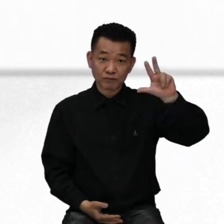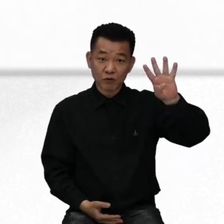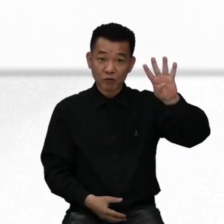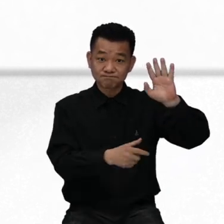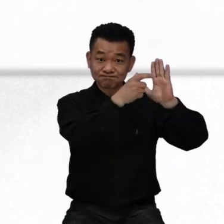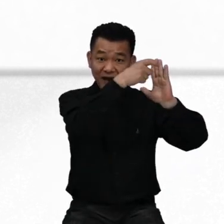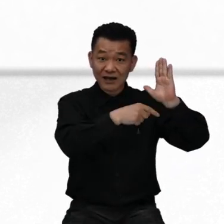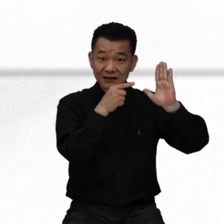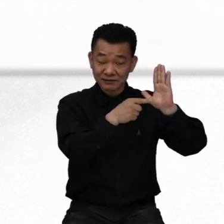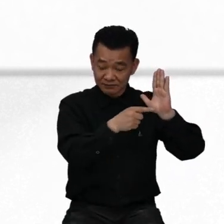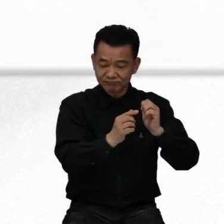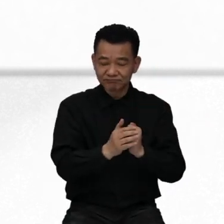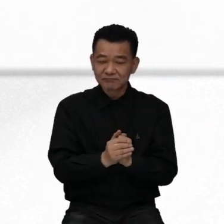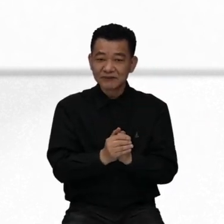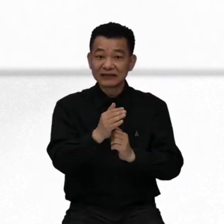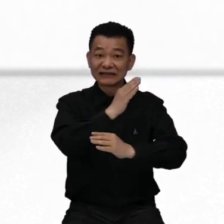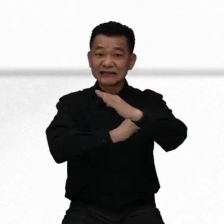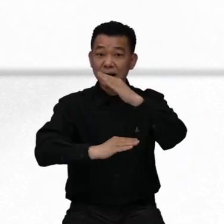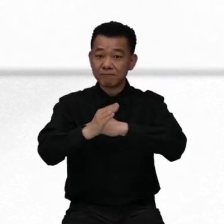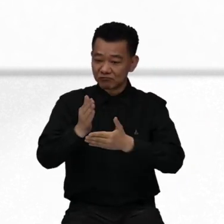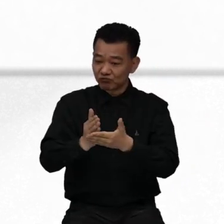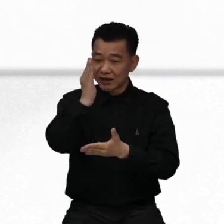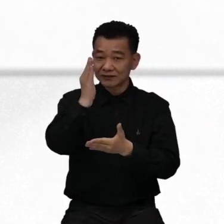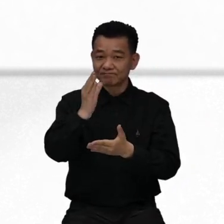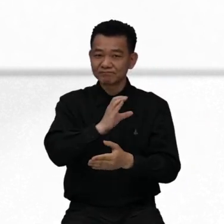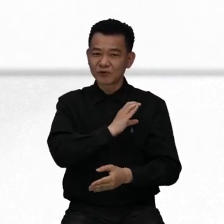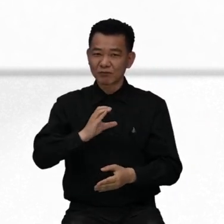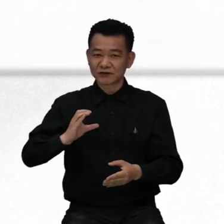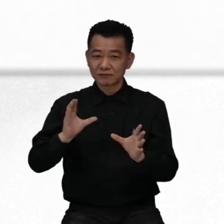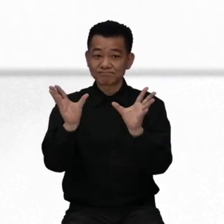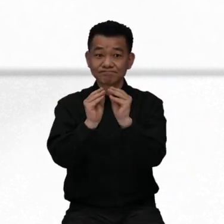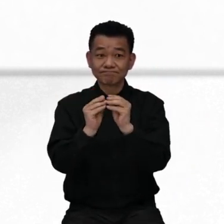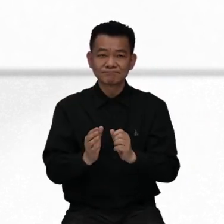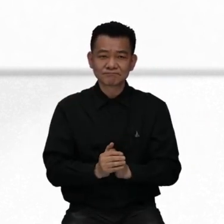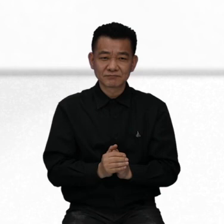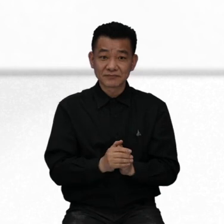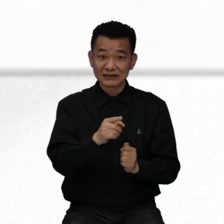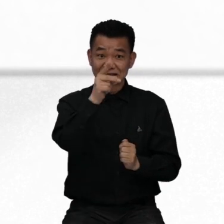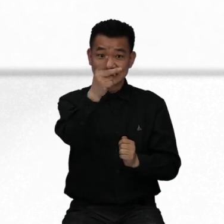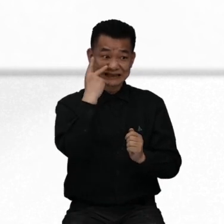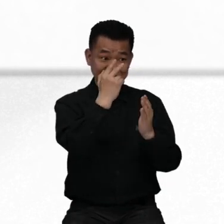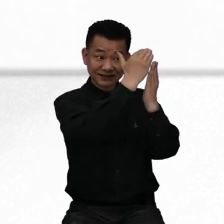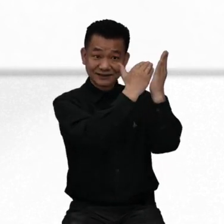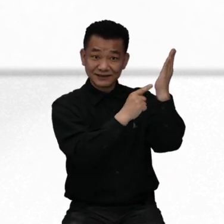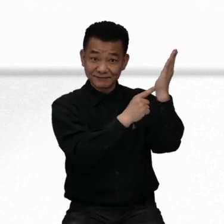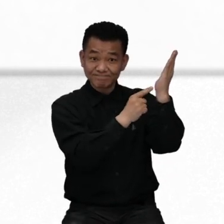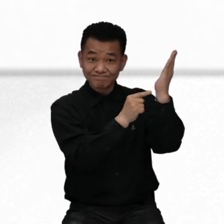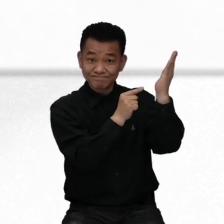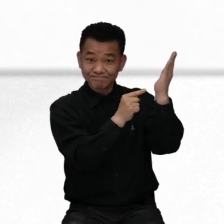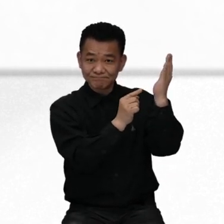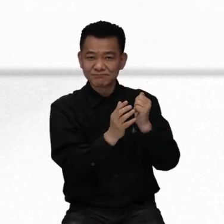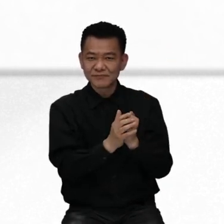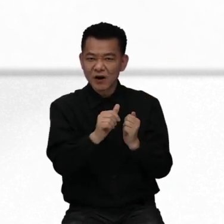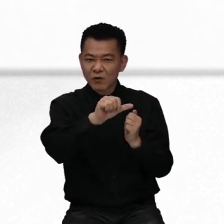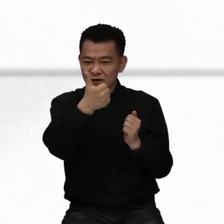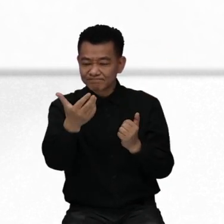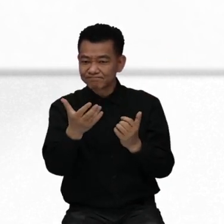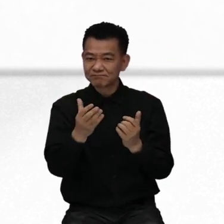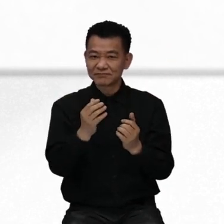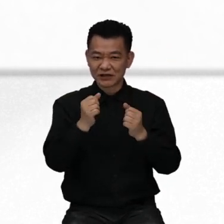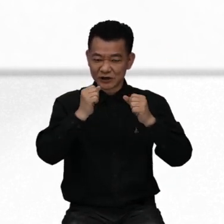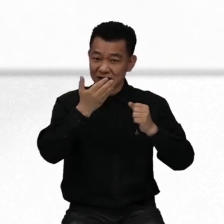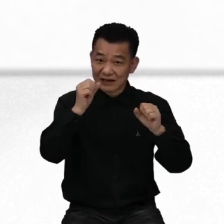Article 34, Committee on the Rights of Persons with Disabilities. The members of the committee, consisting of